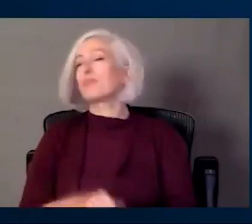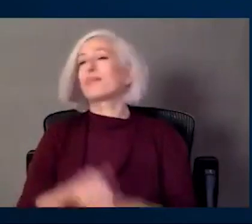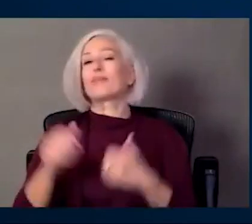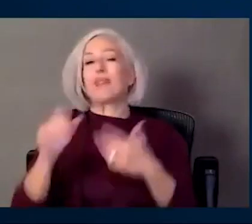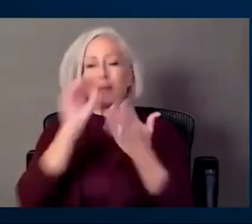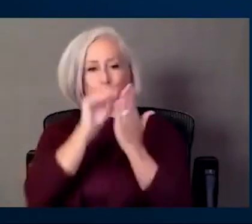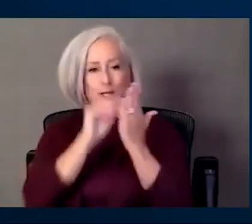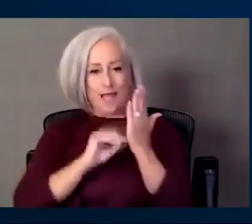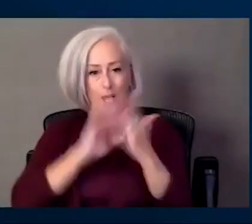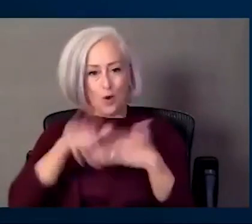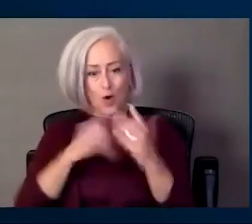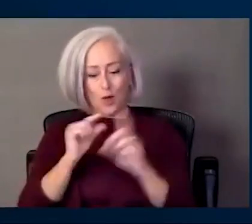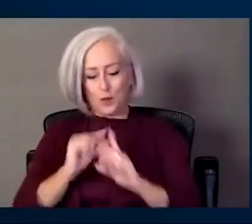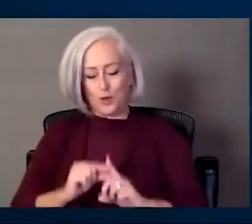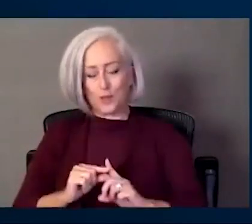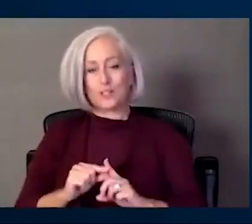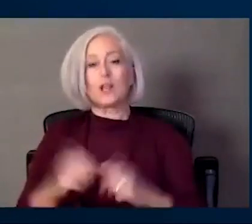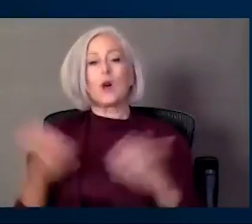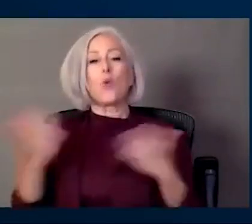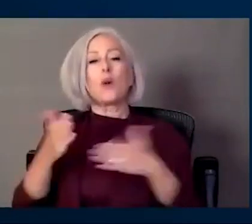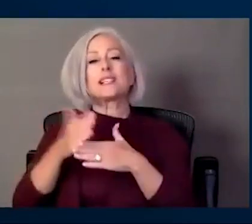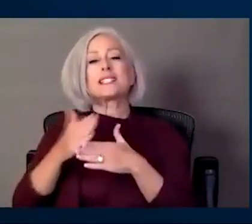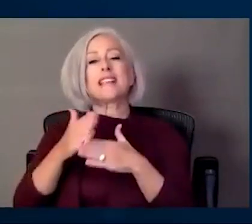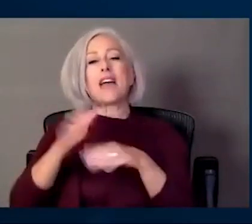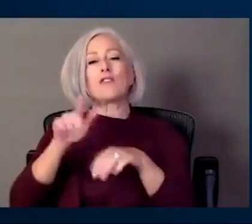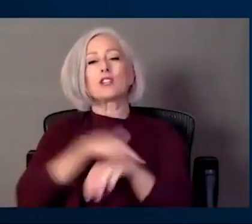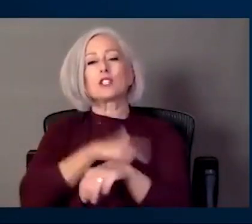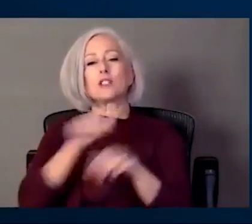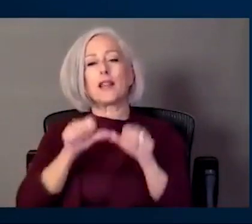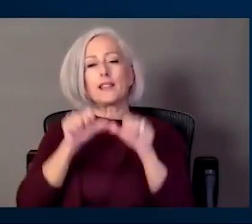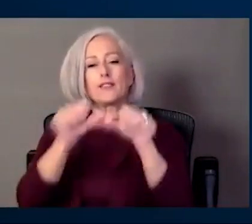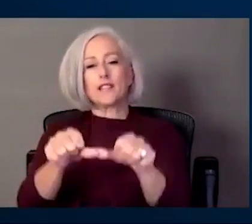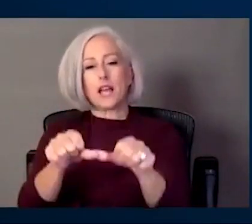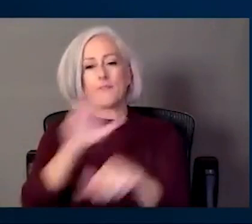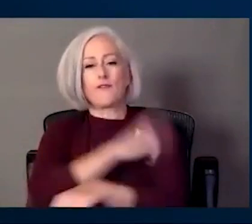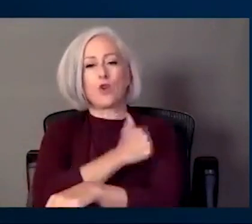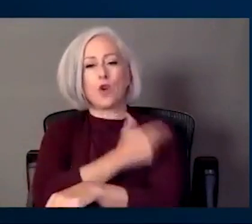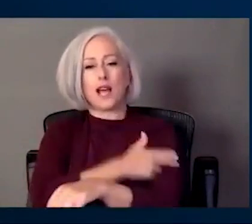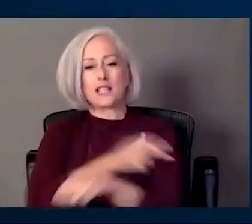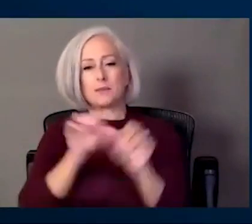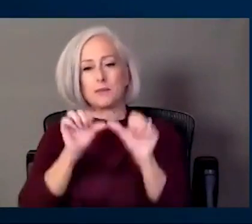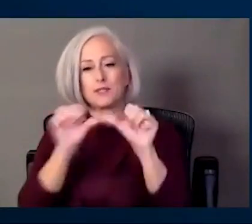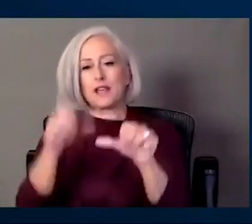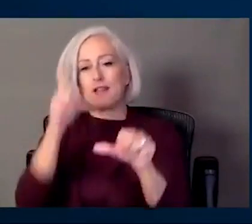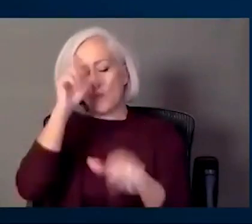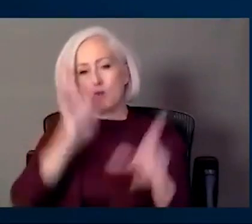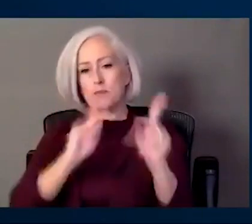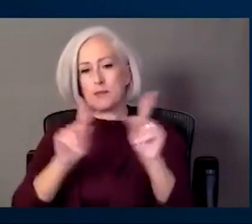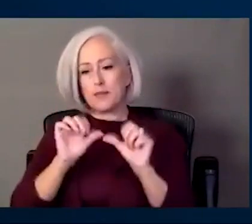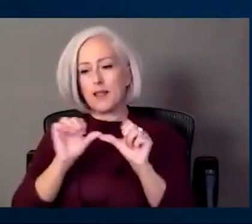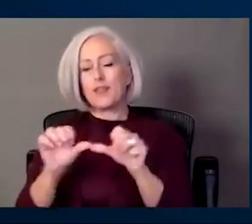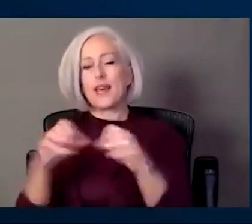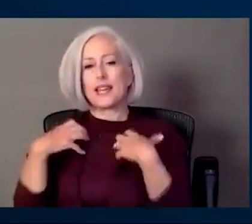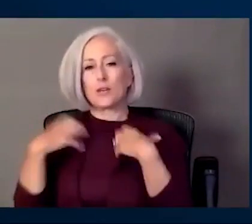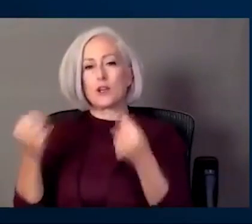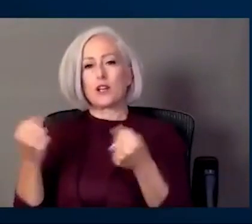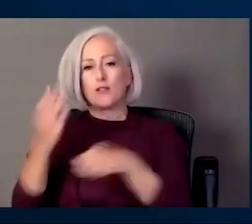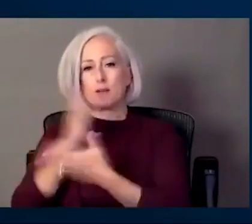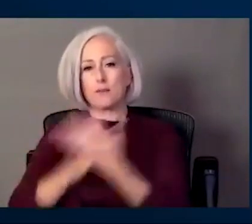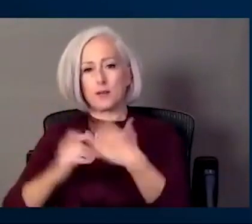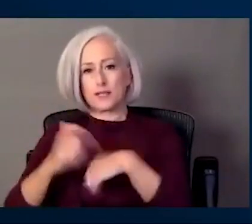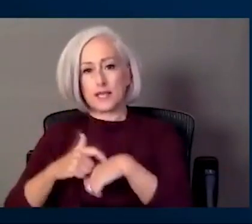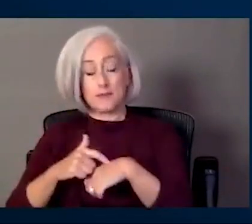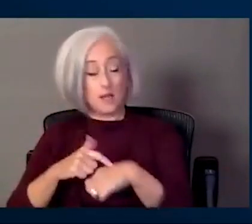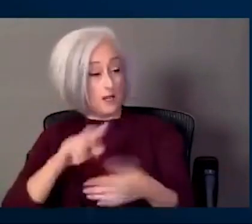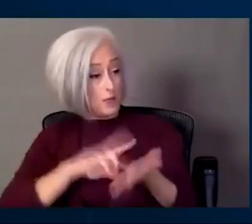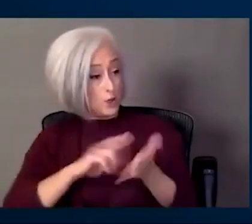to know, what is the average length of hospital stay for those who are in the recovery phase? You mean after they've had Delta, and how long are they here?